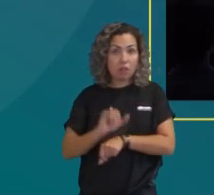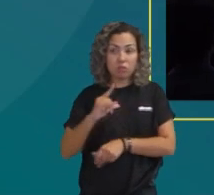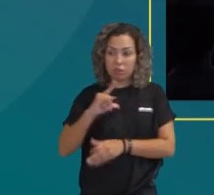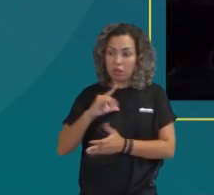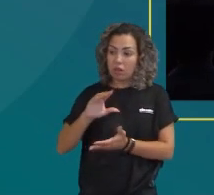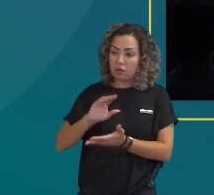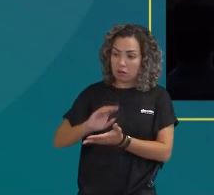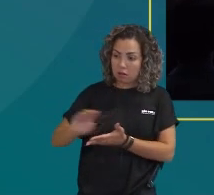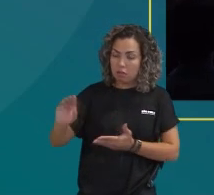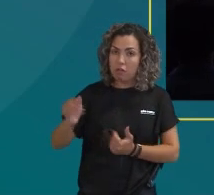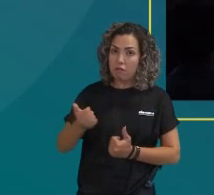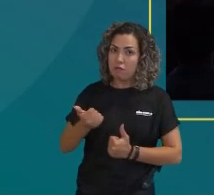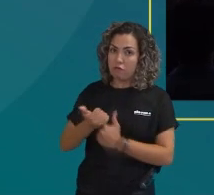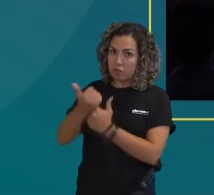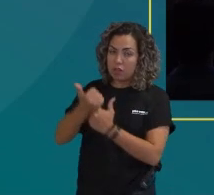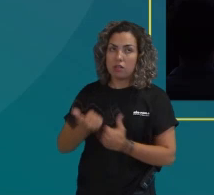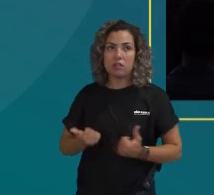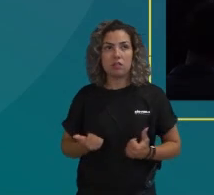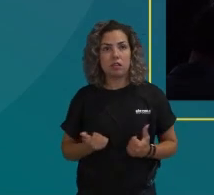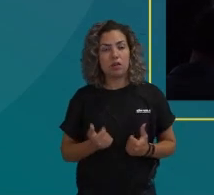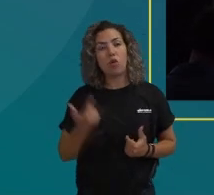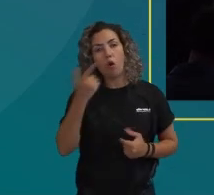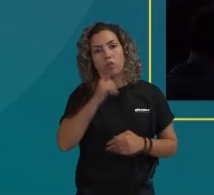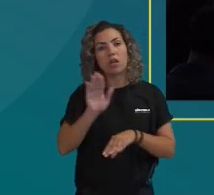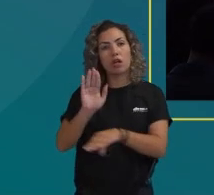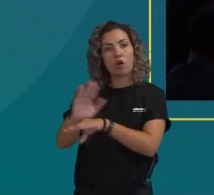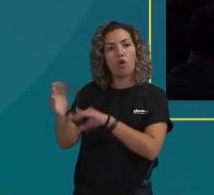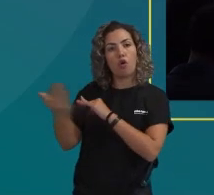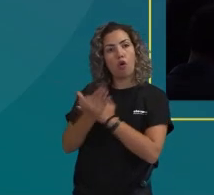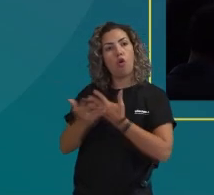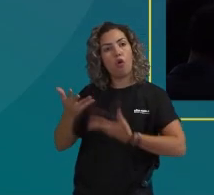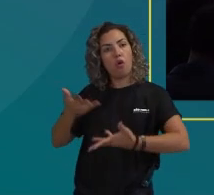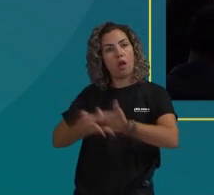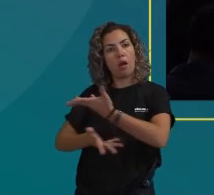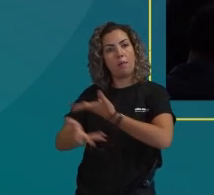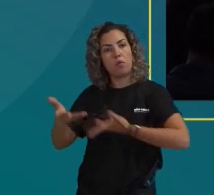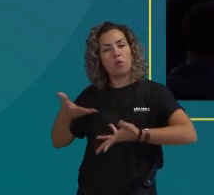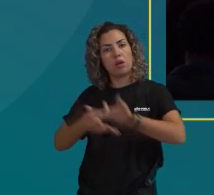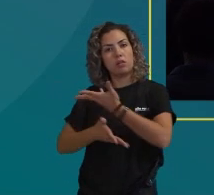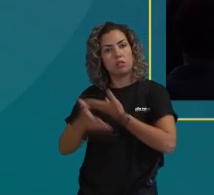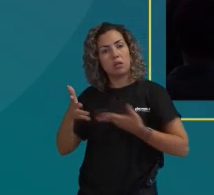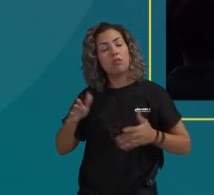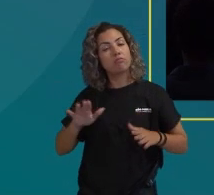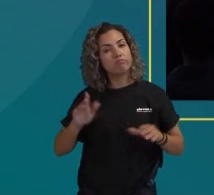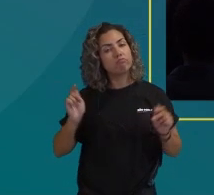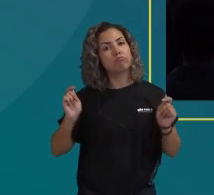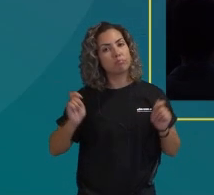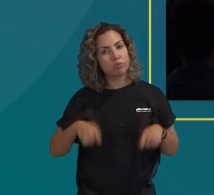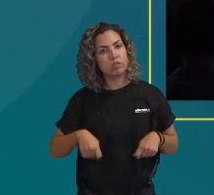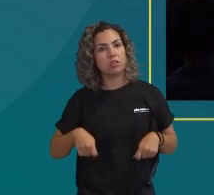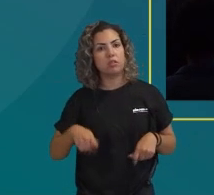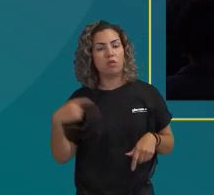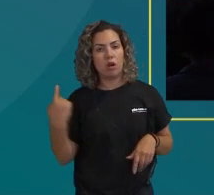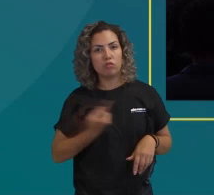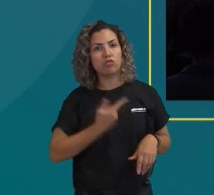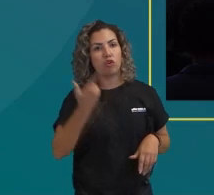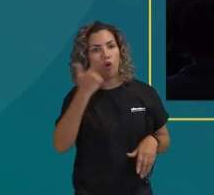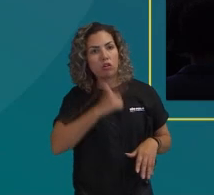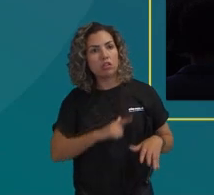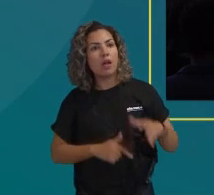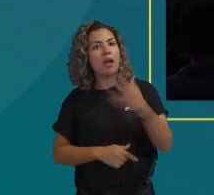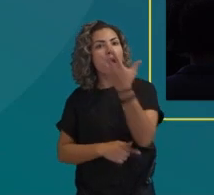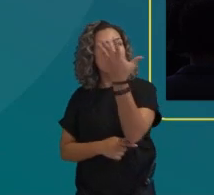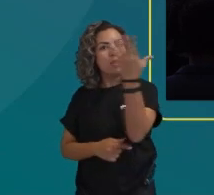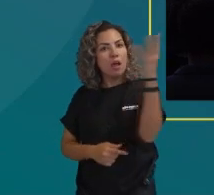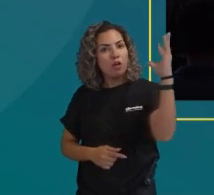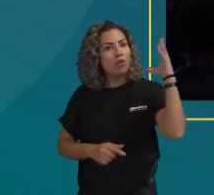and robust collaboration, restoring nature within urban landscapes is not only feasible,